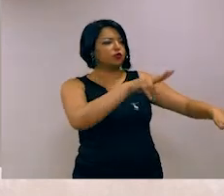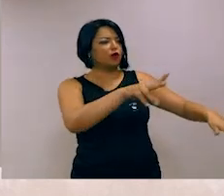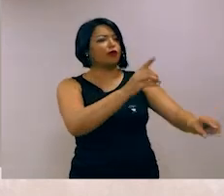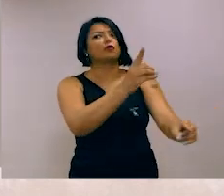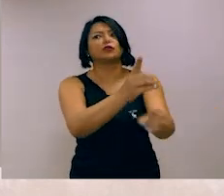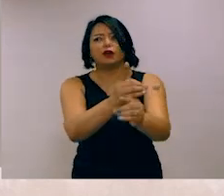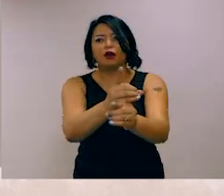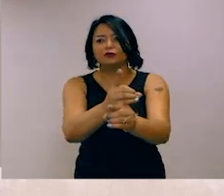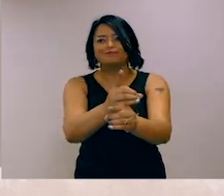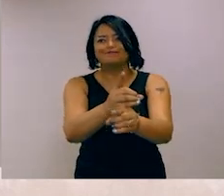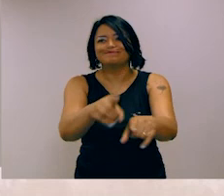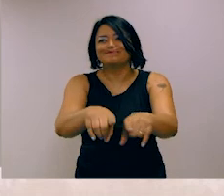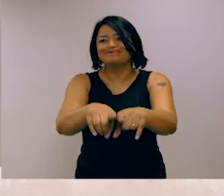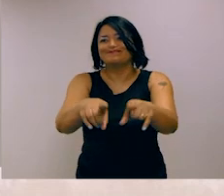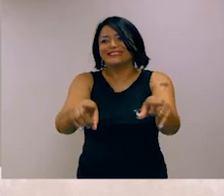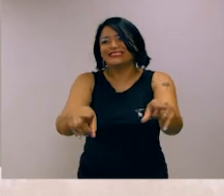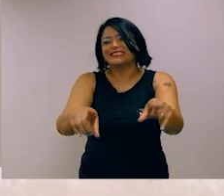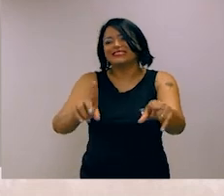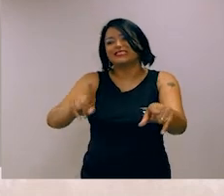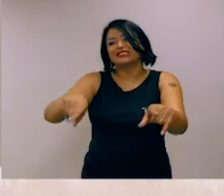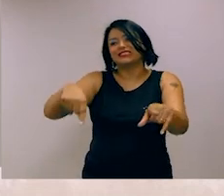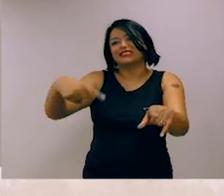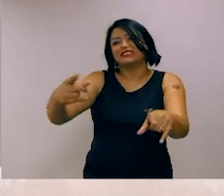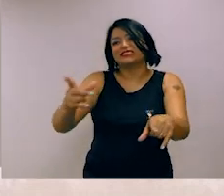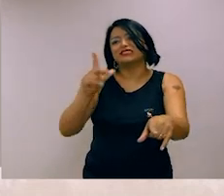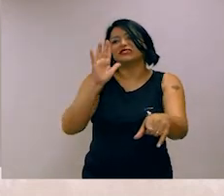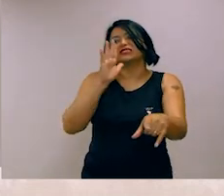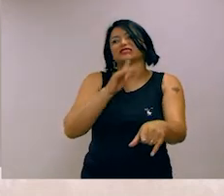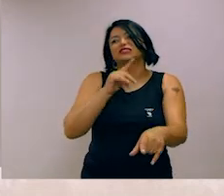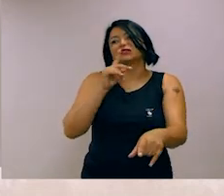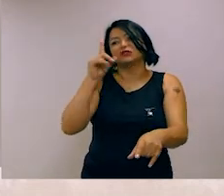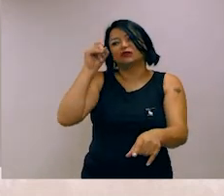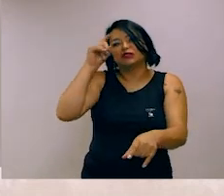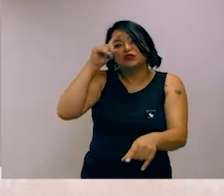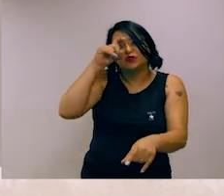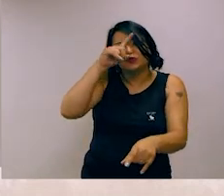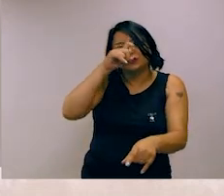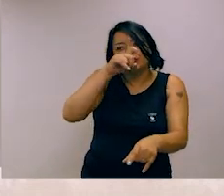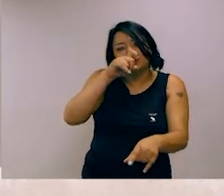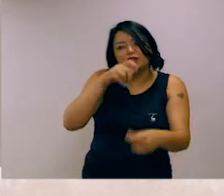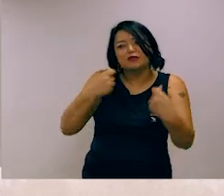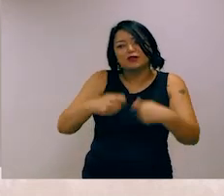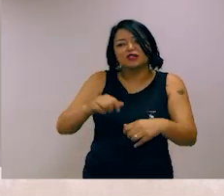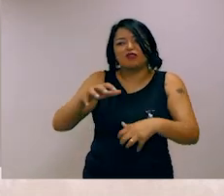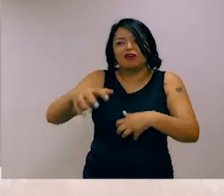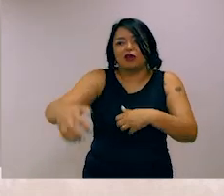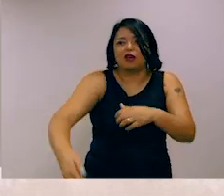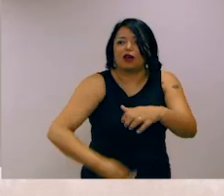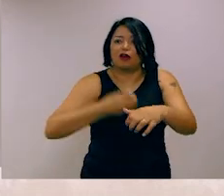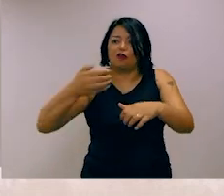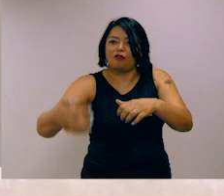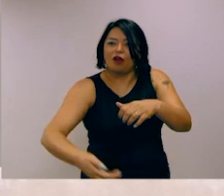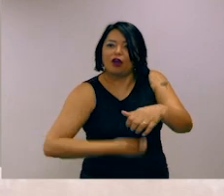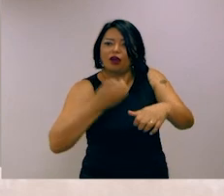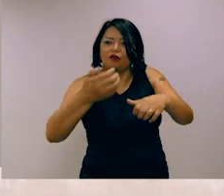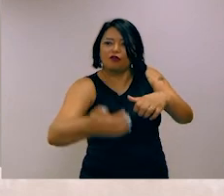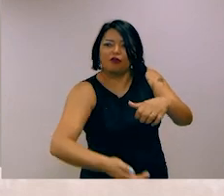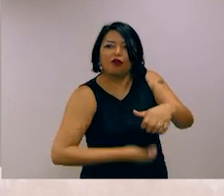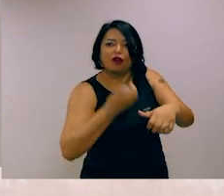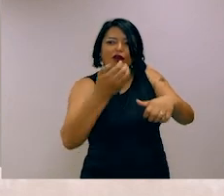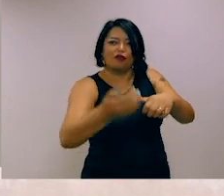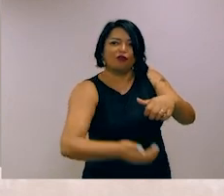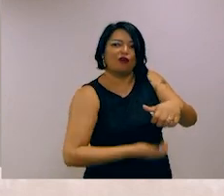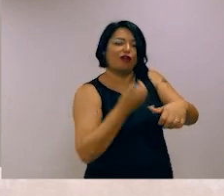and machinery, so it became more difficult to find the bodies. And from March, we found